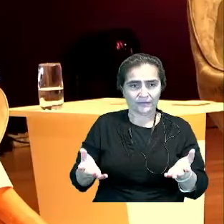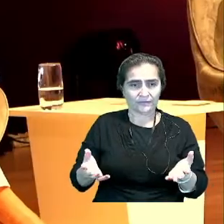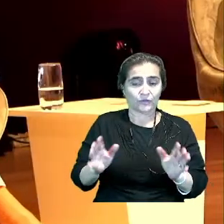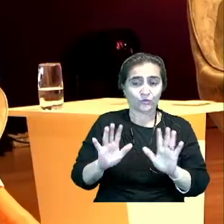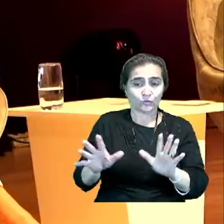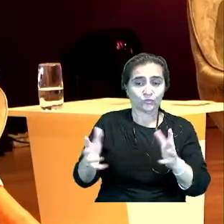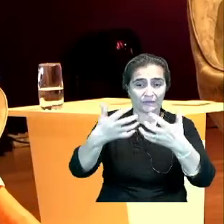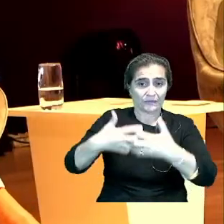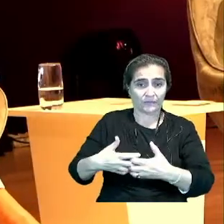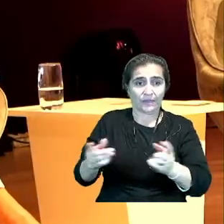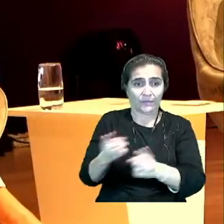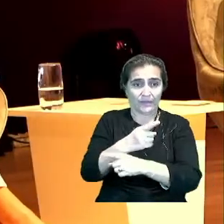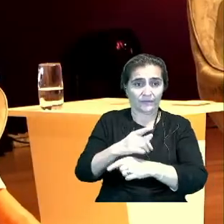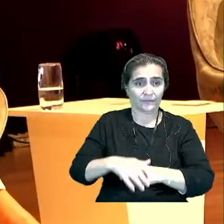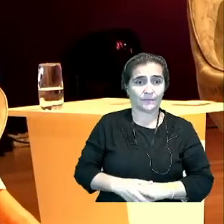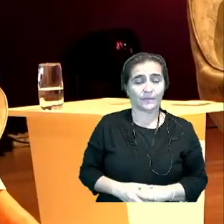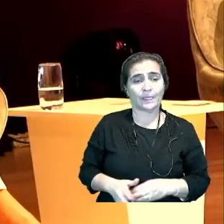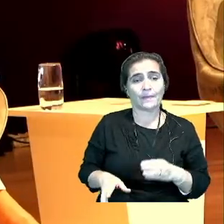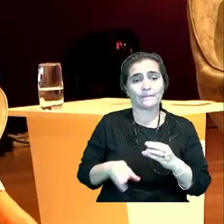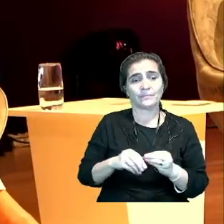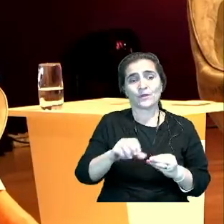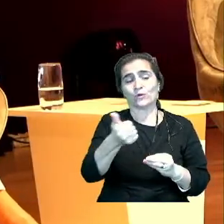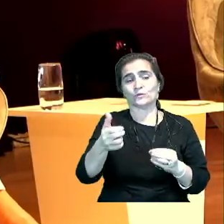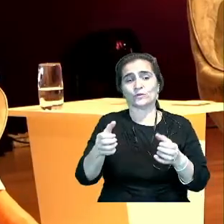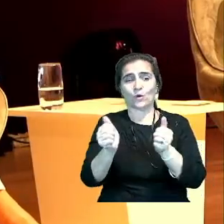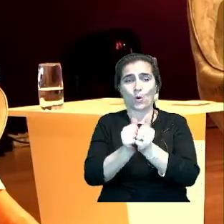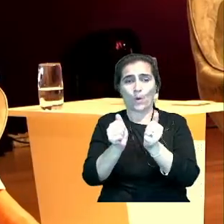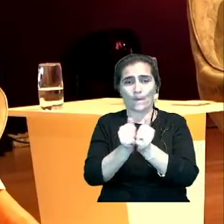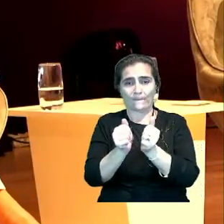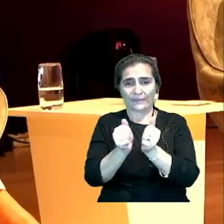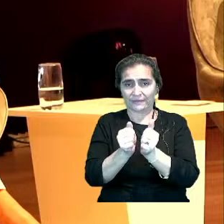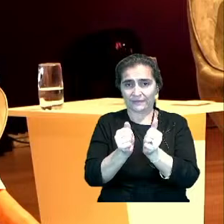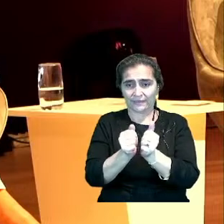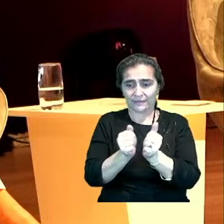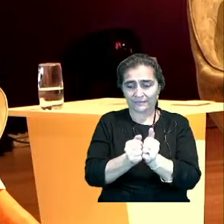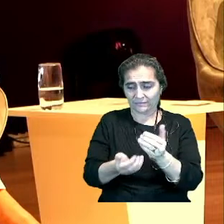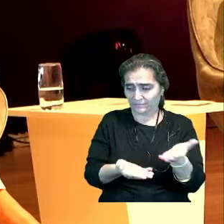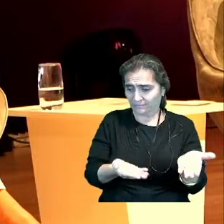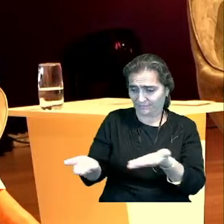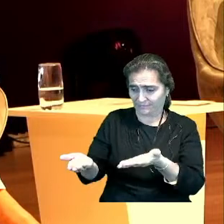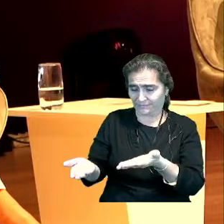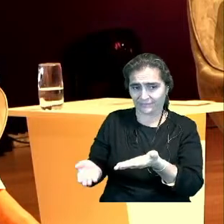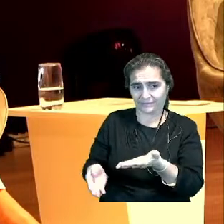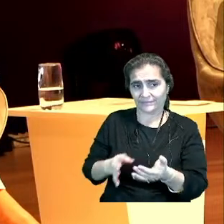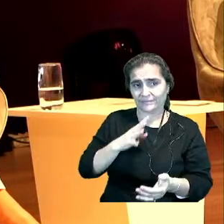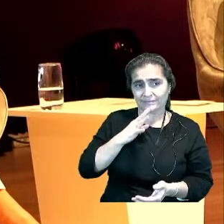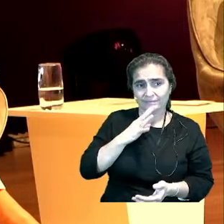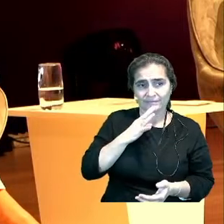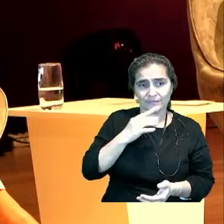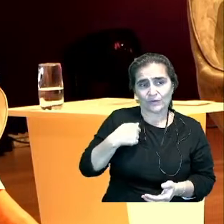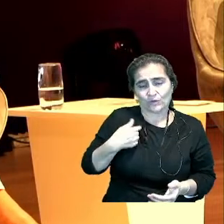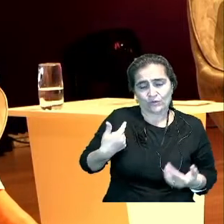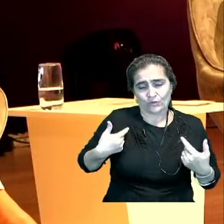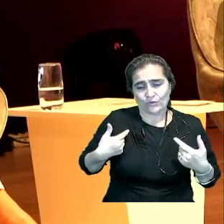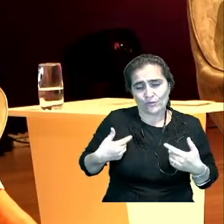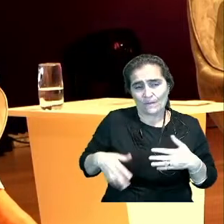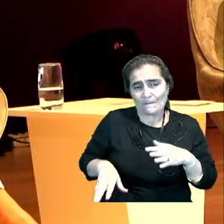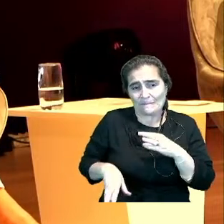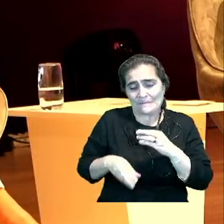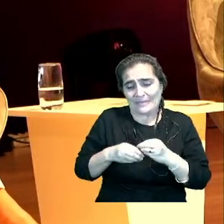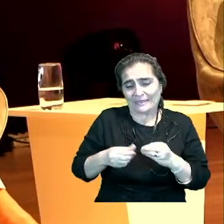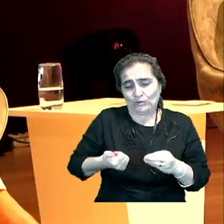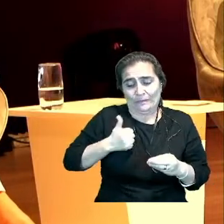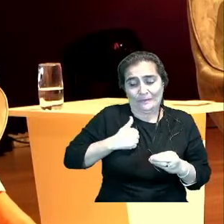needs the systemic deconstruction of racism. I don't want to take any longer. I want to have enough time for the other colleagues to